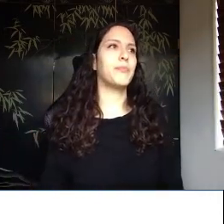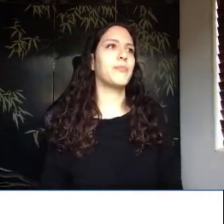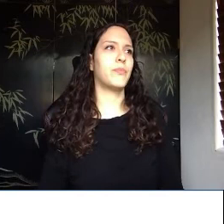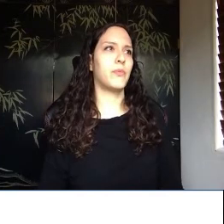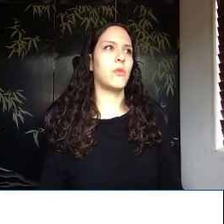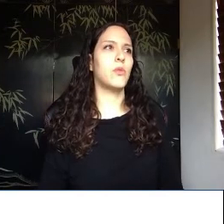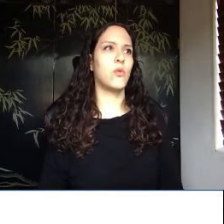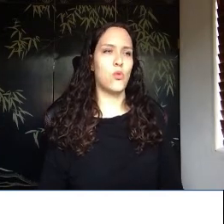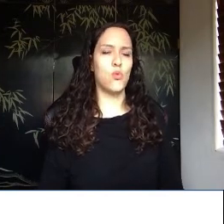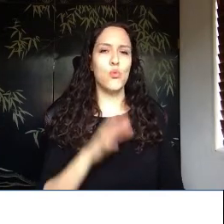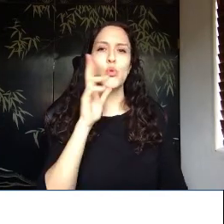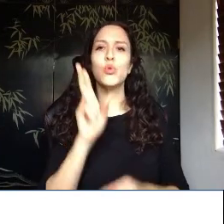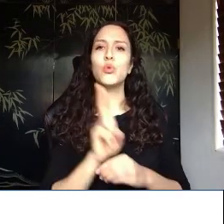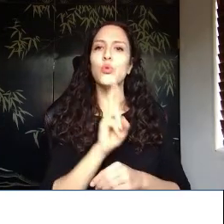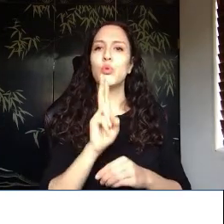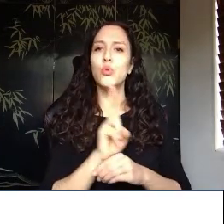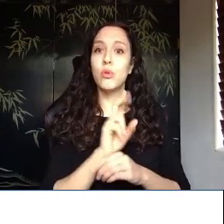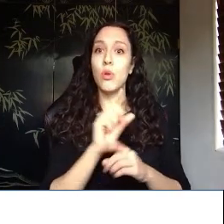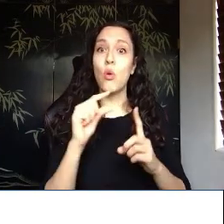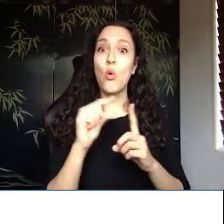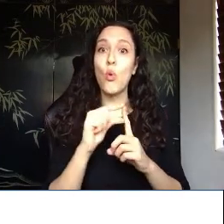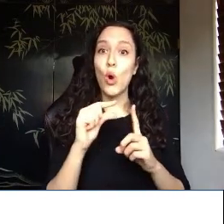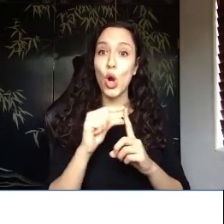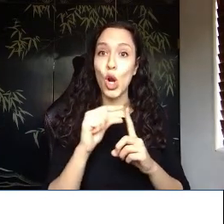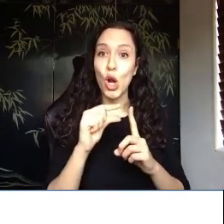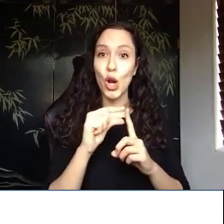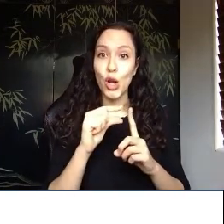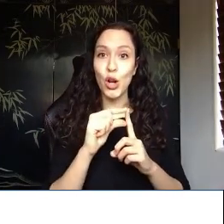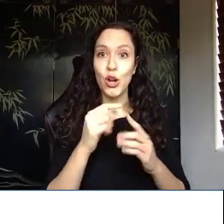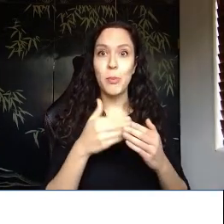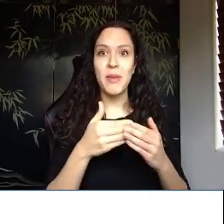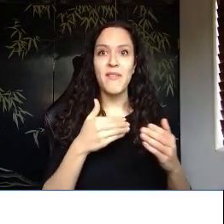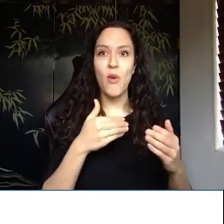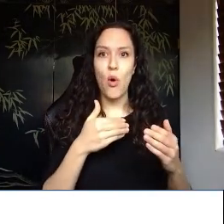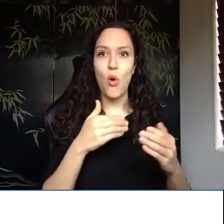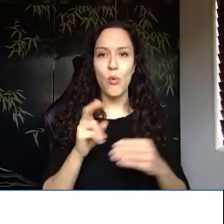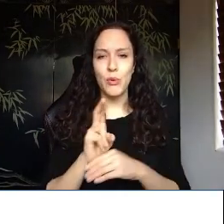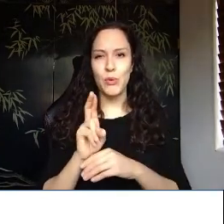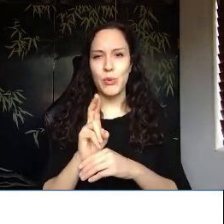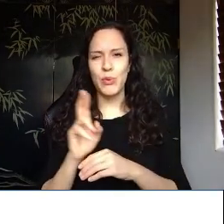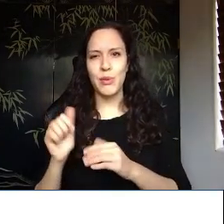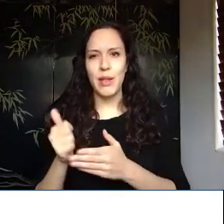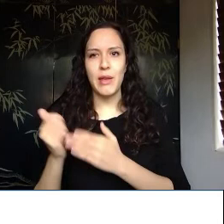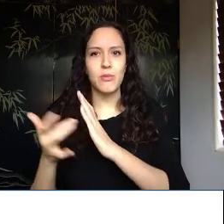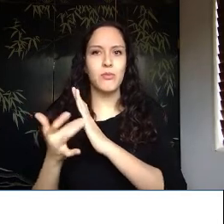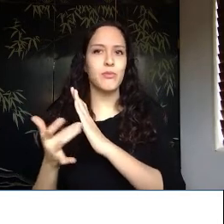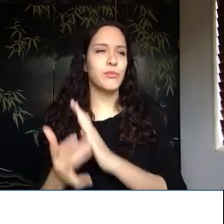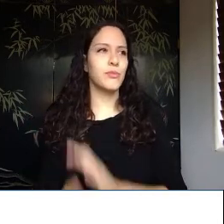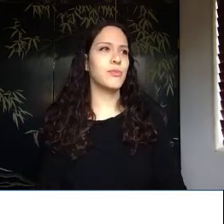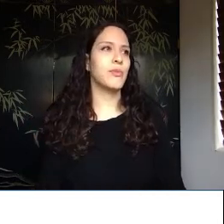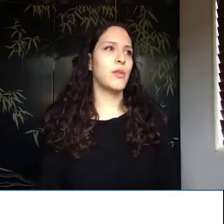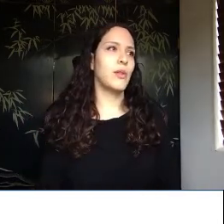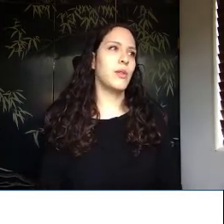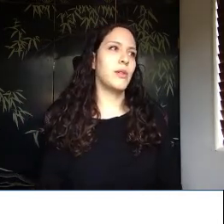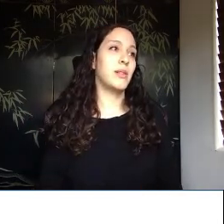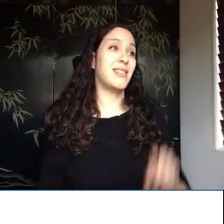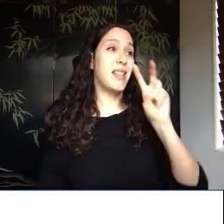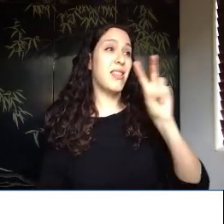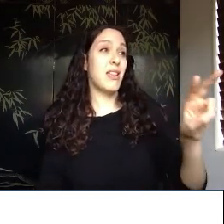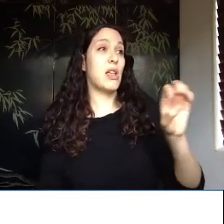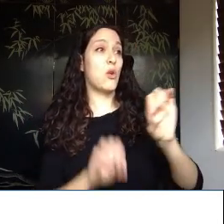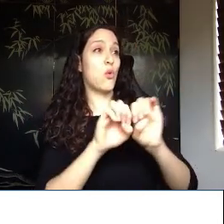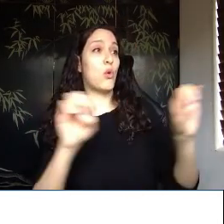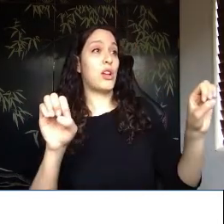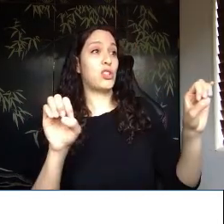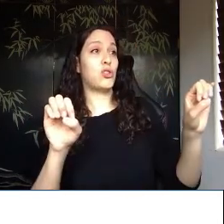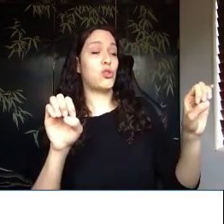form and write it down before we actually start using the trick. Okay, so if I'm looking at this equation, this is my